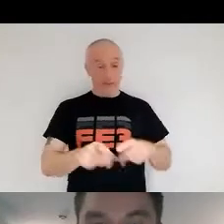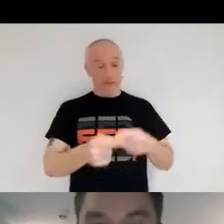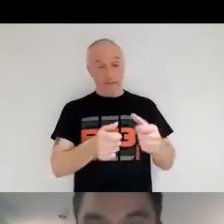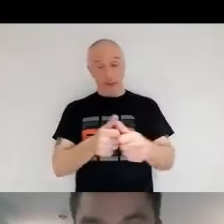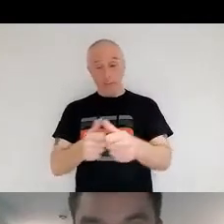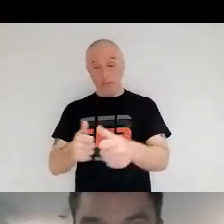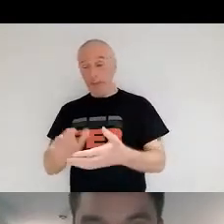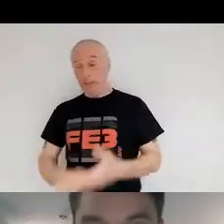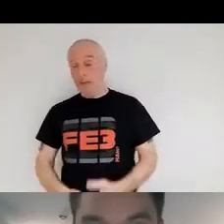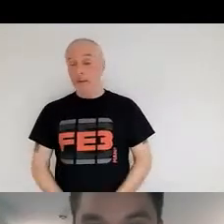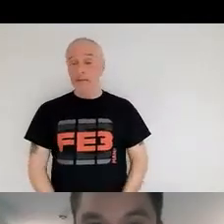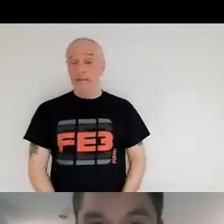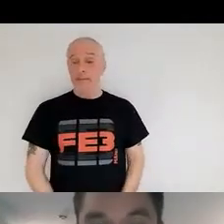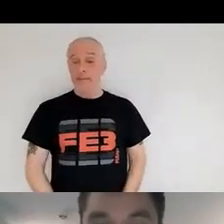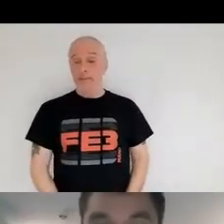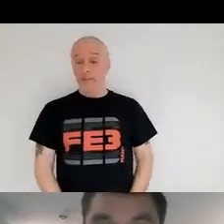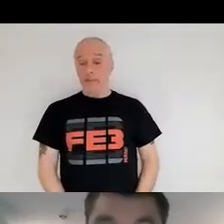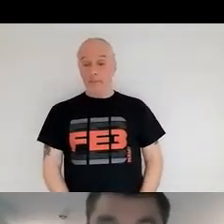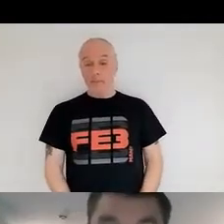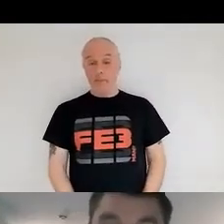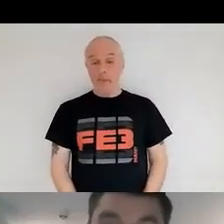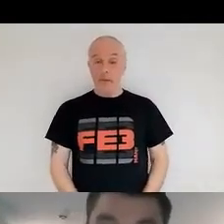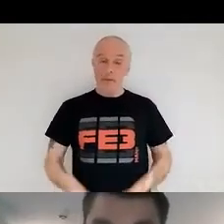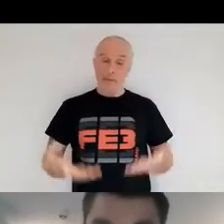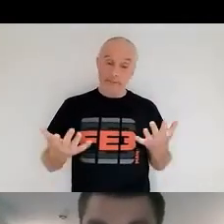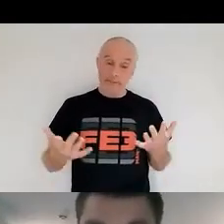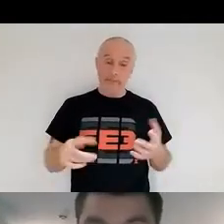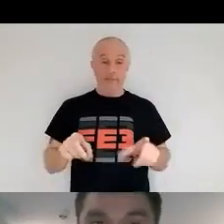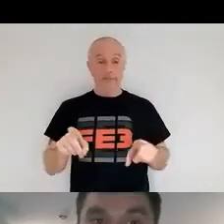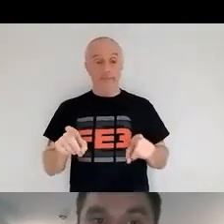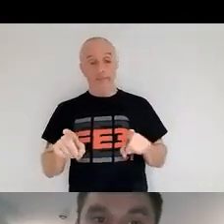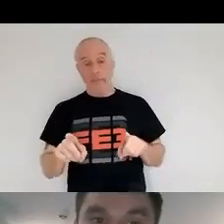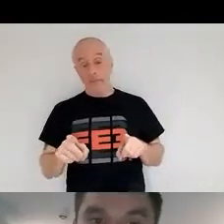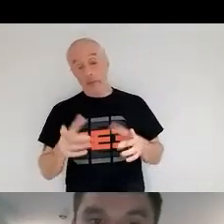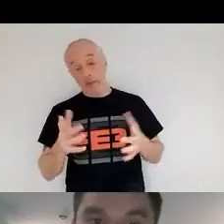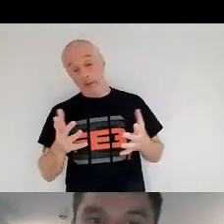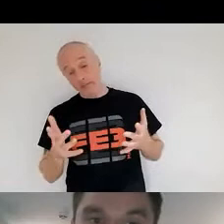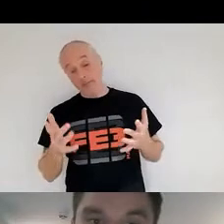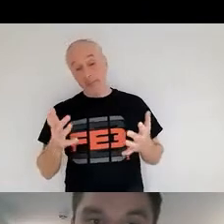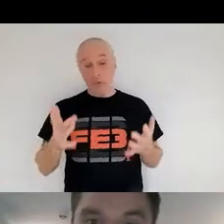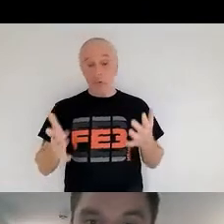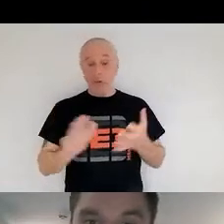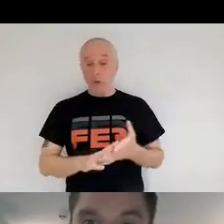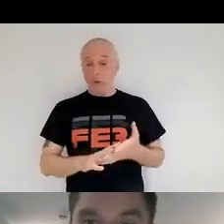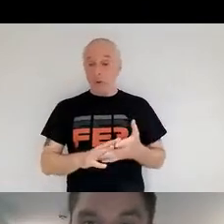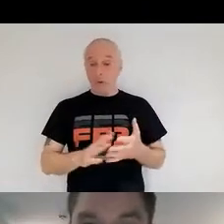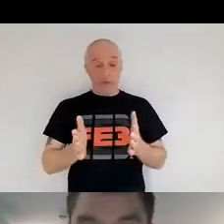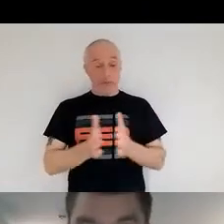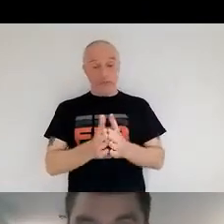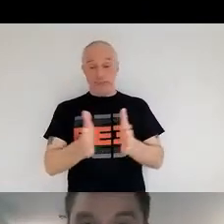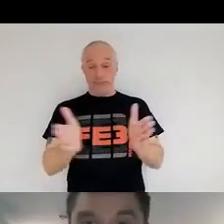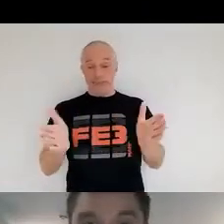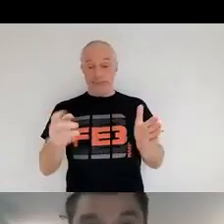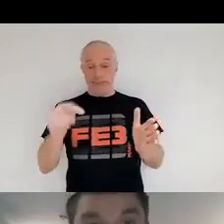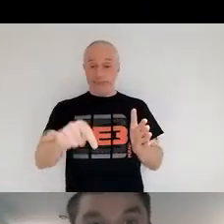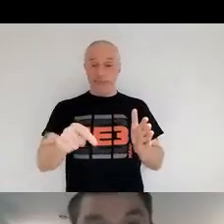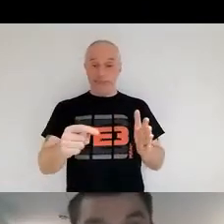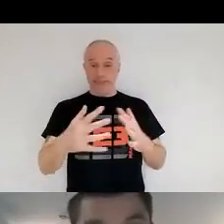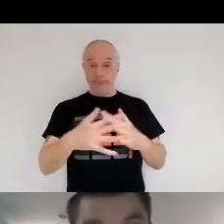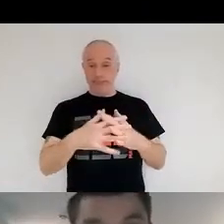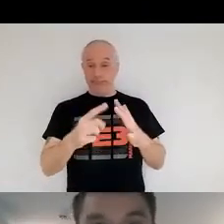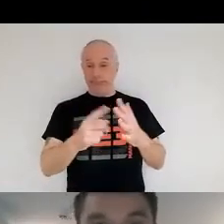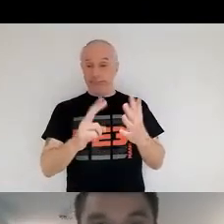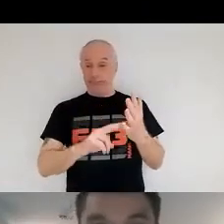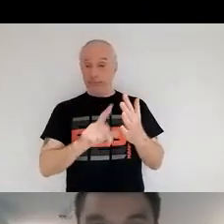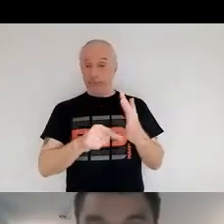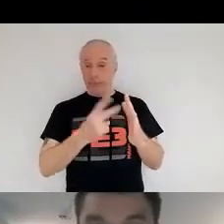entity. There's also a much broader range of appliances within the Winlaton trial, which is more